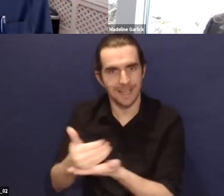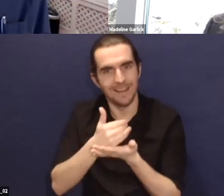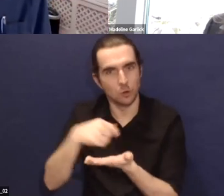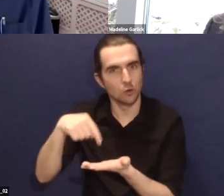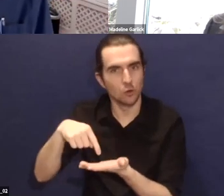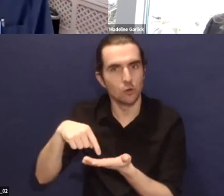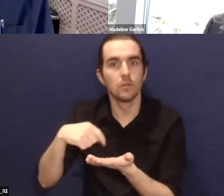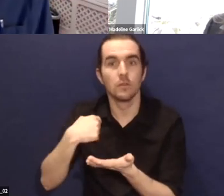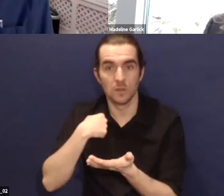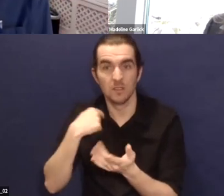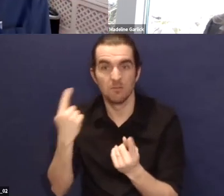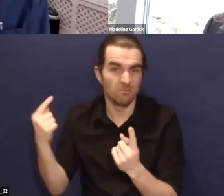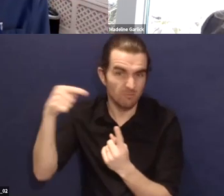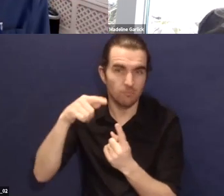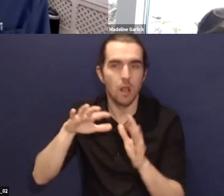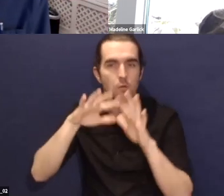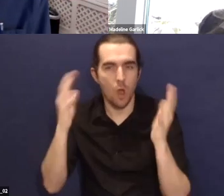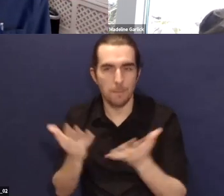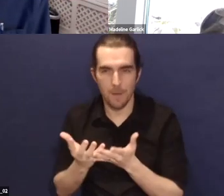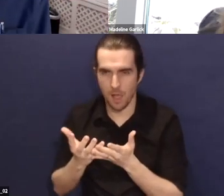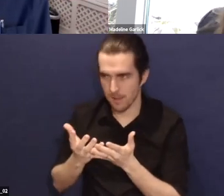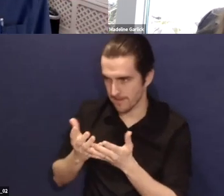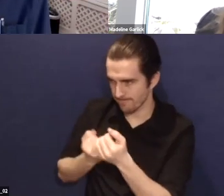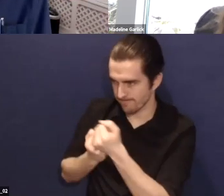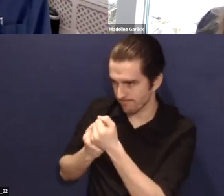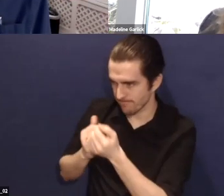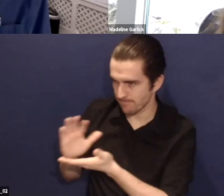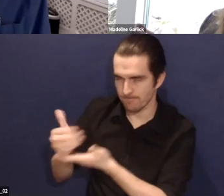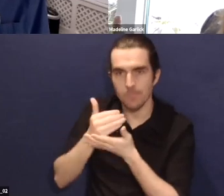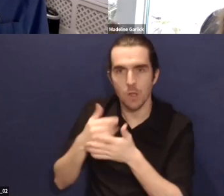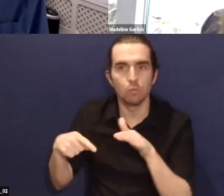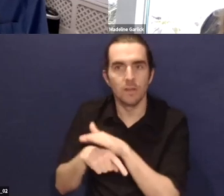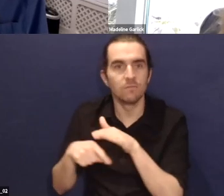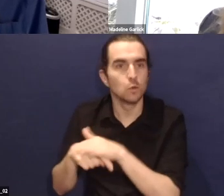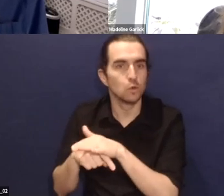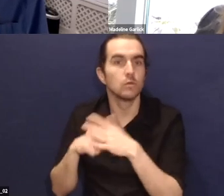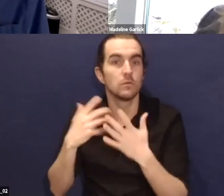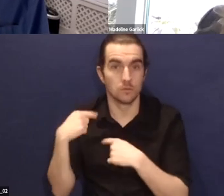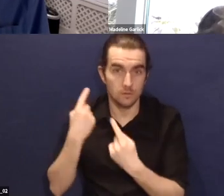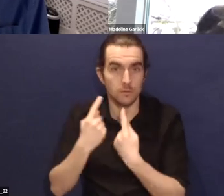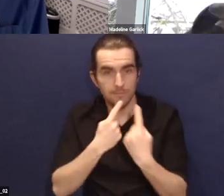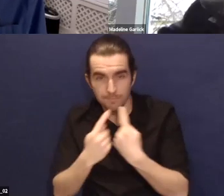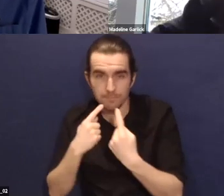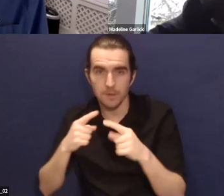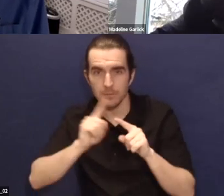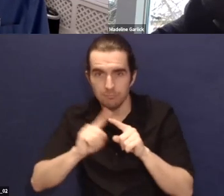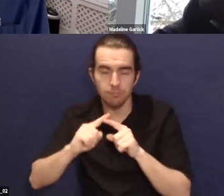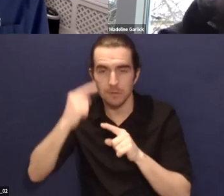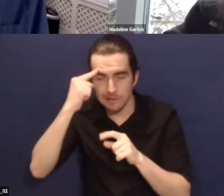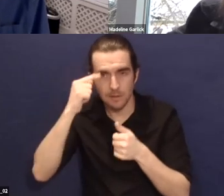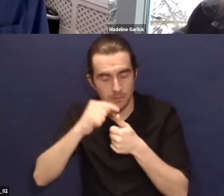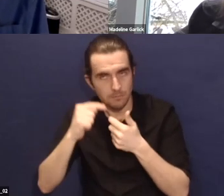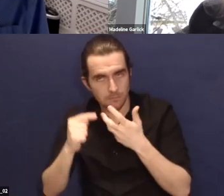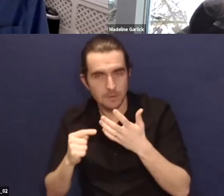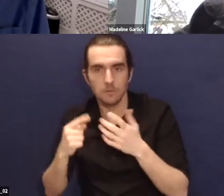to think about all the other aspects of protection that UNHCR carries out and the